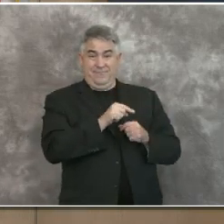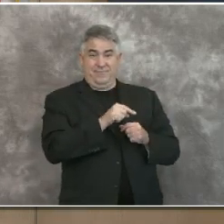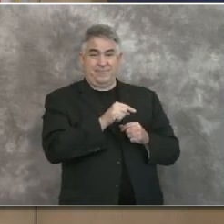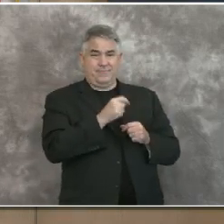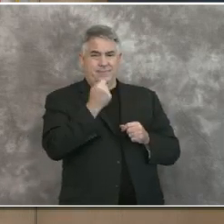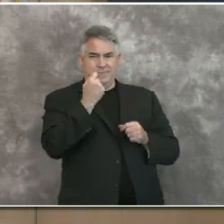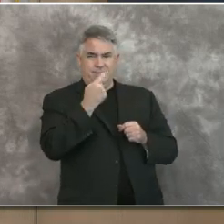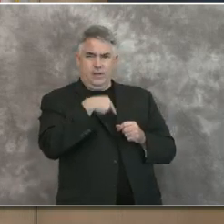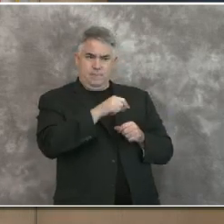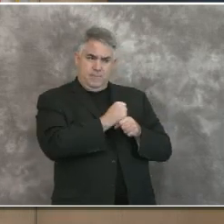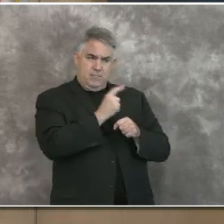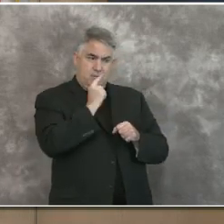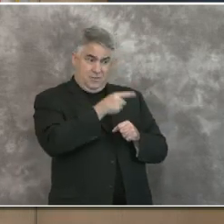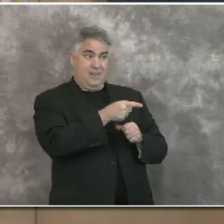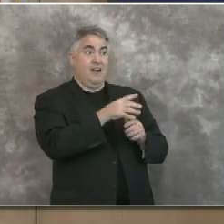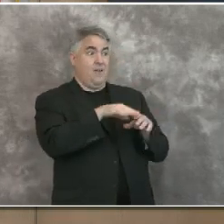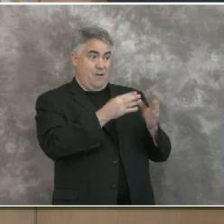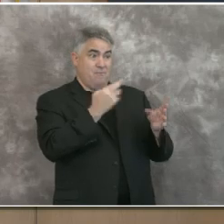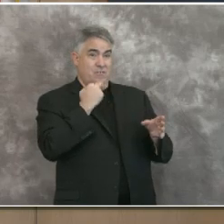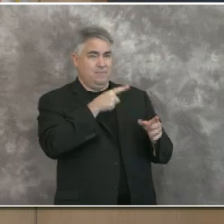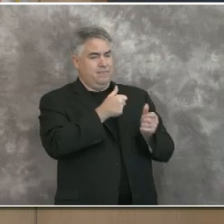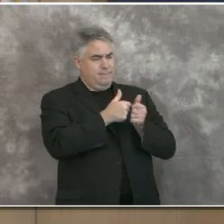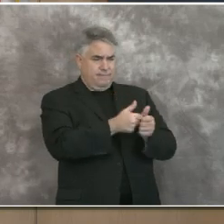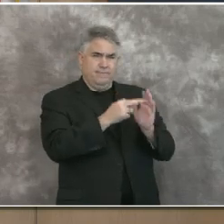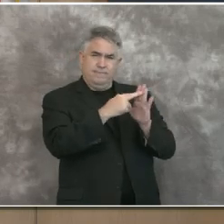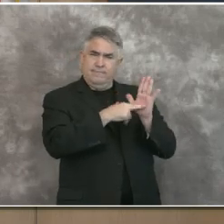simple as possible. If you go to our website,